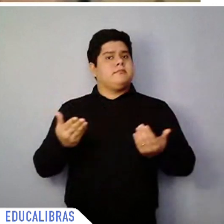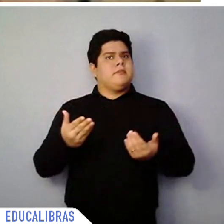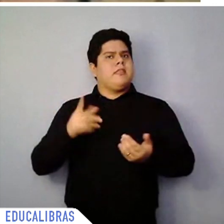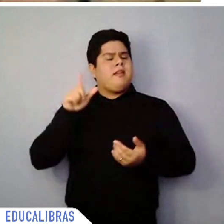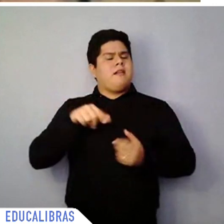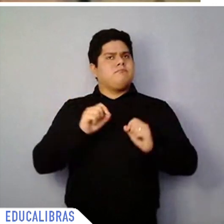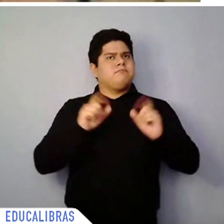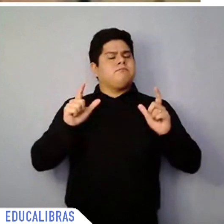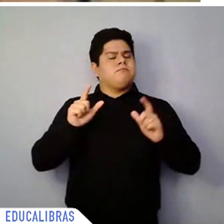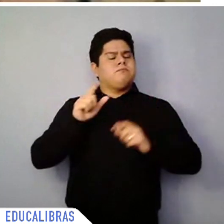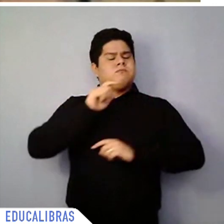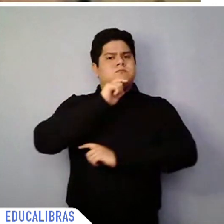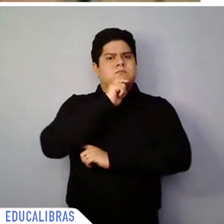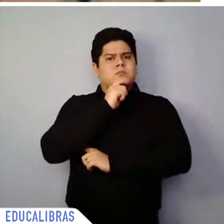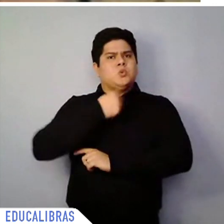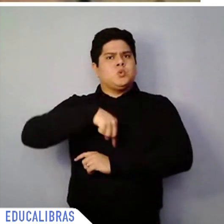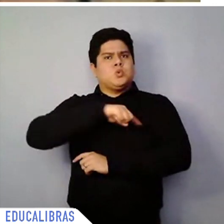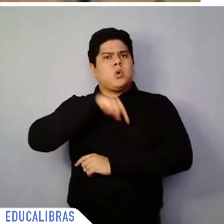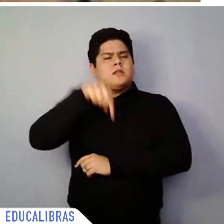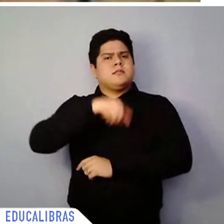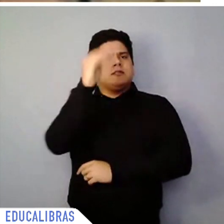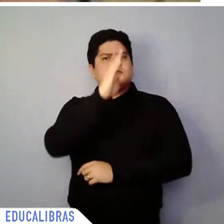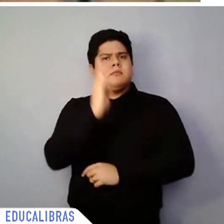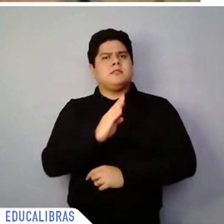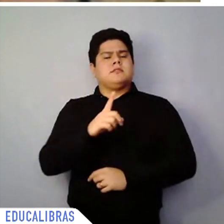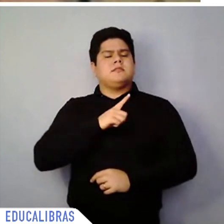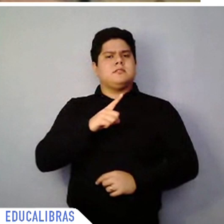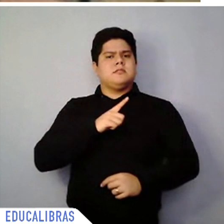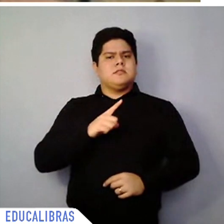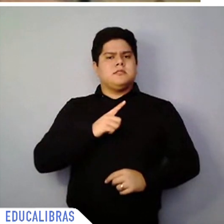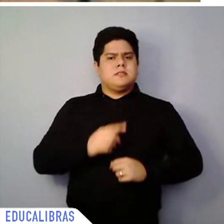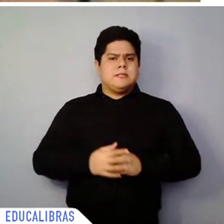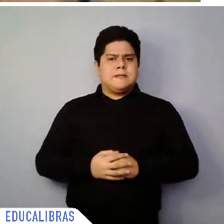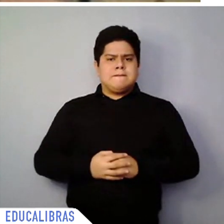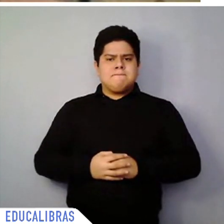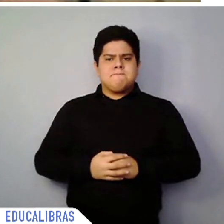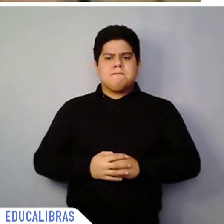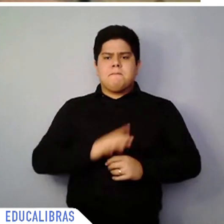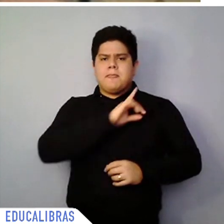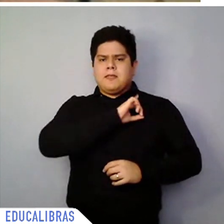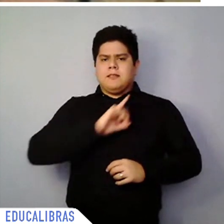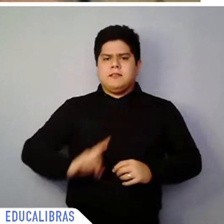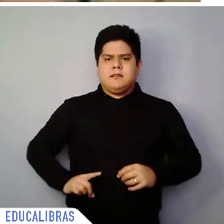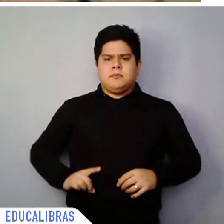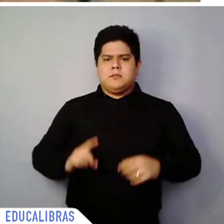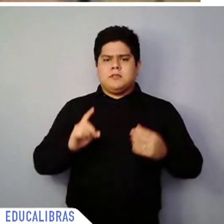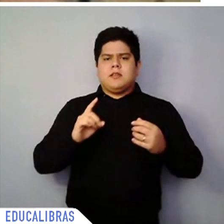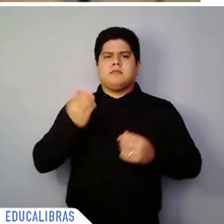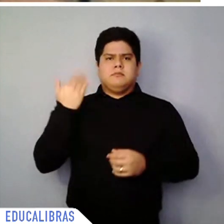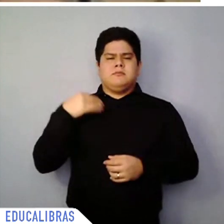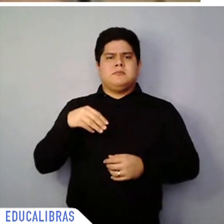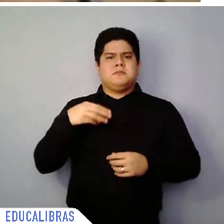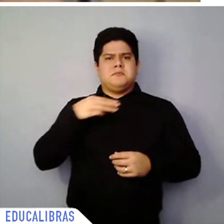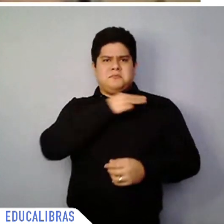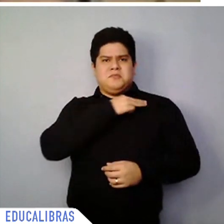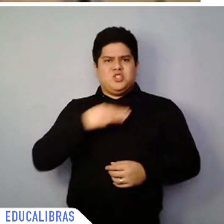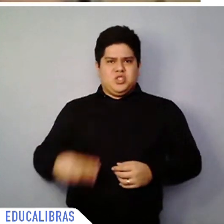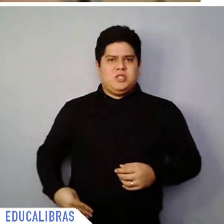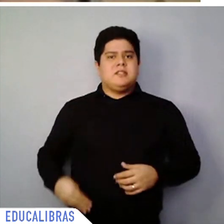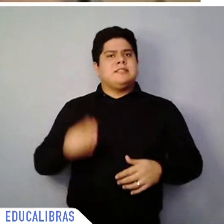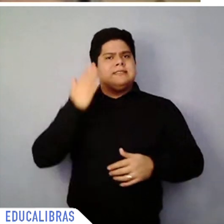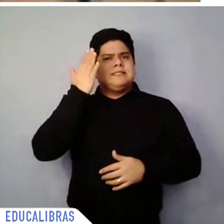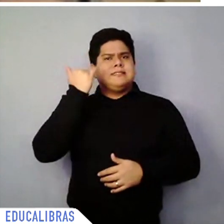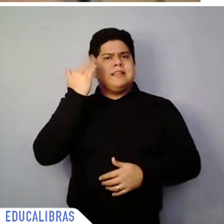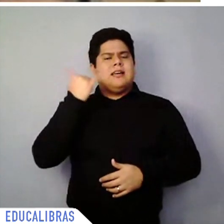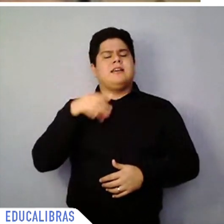doing. We are just a startup, so we are starting to work, but sometimes we don't have the resources. When